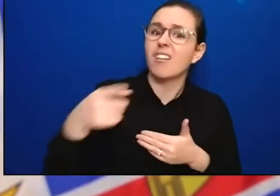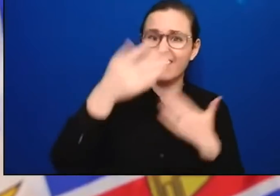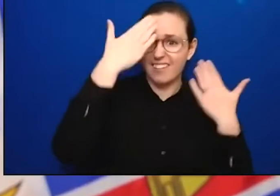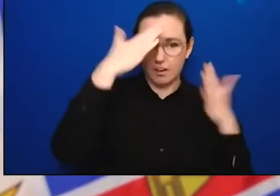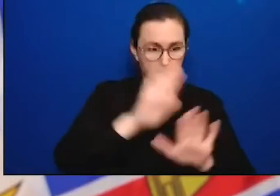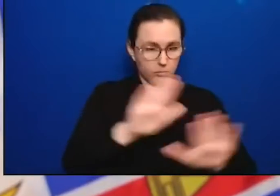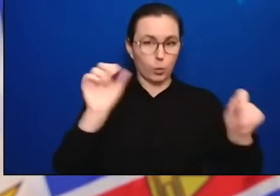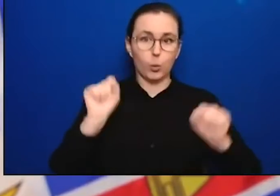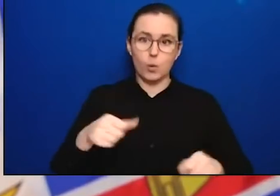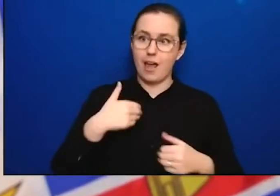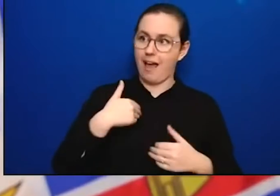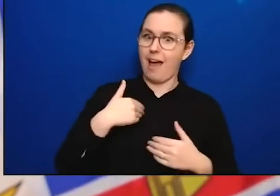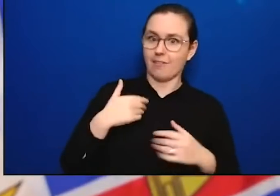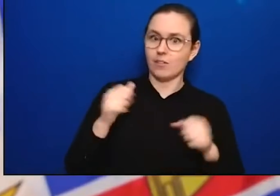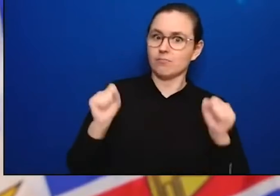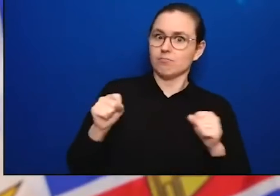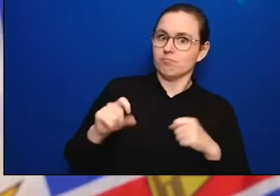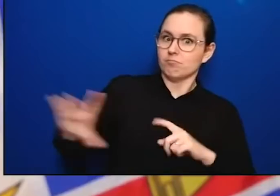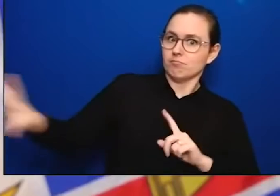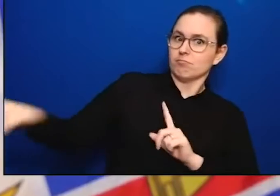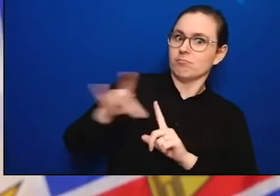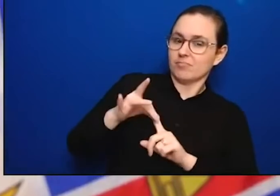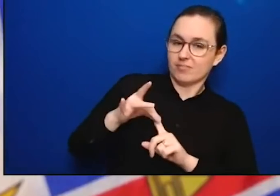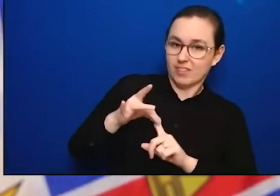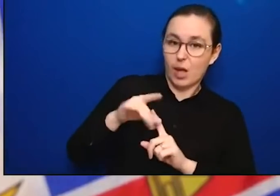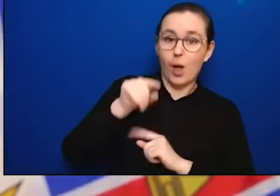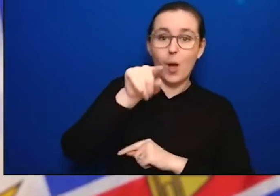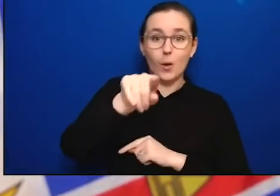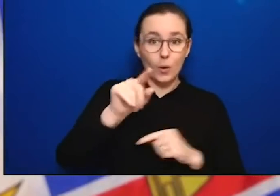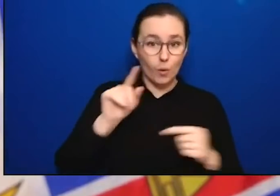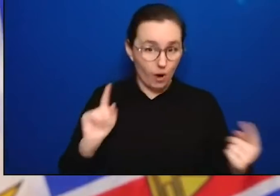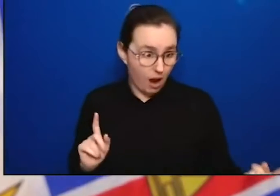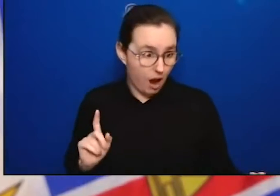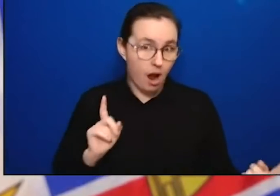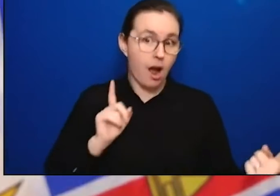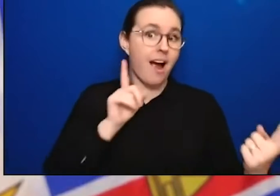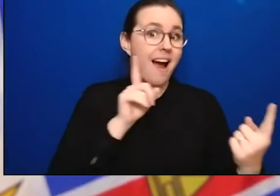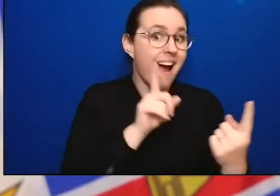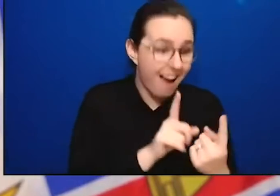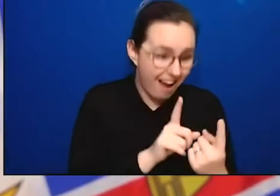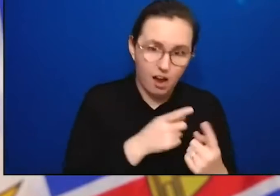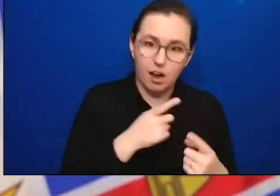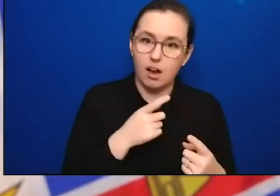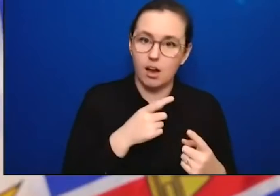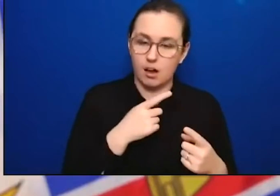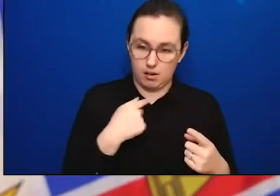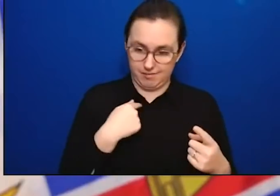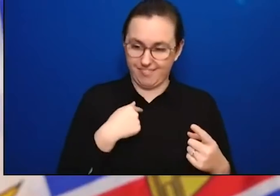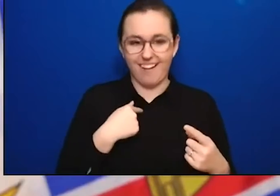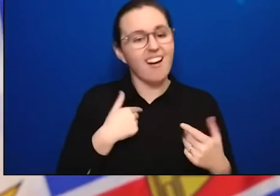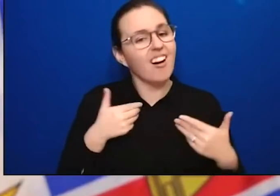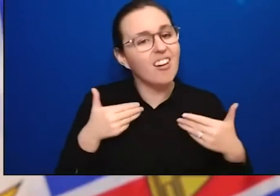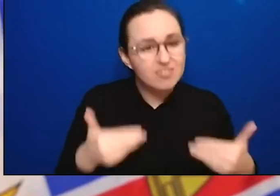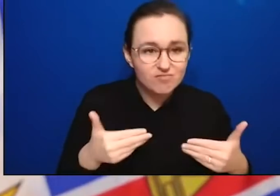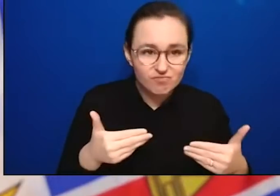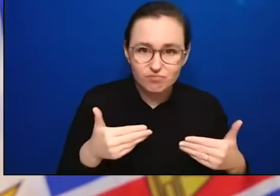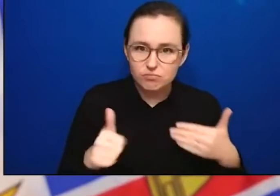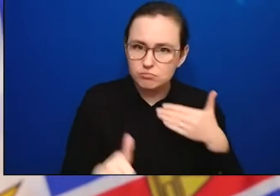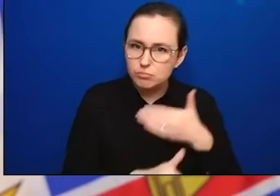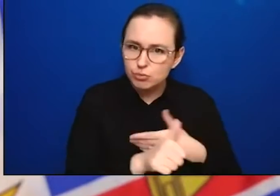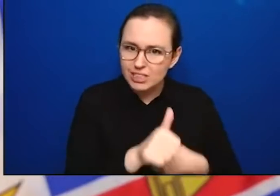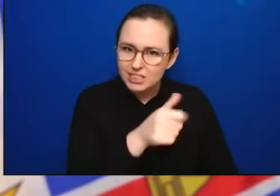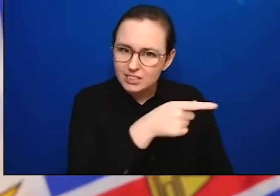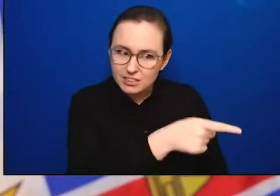close friend that we spend time with. Let's remember that they're sharing their risk with us and we share our risk with